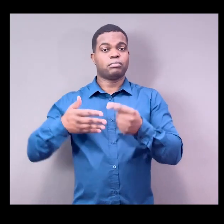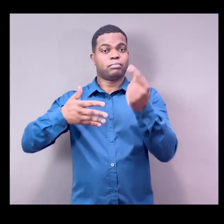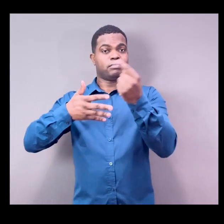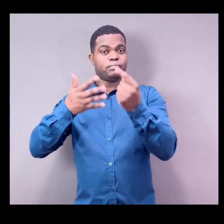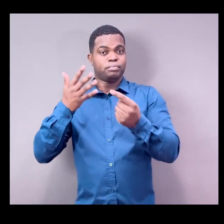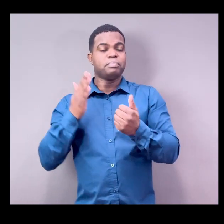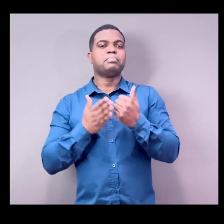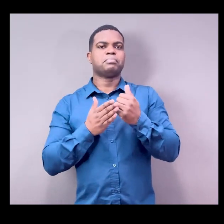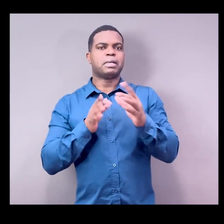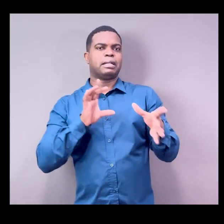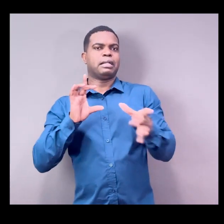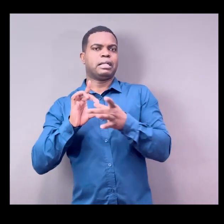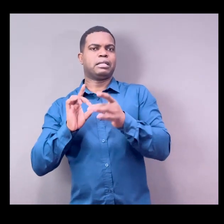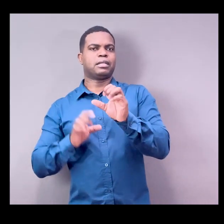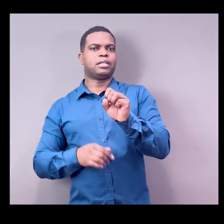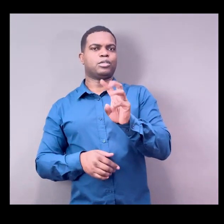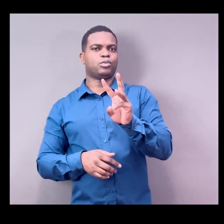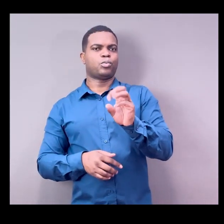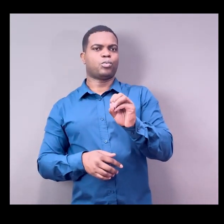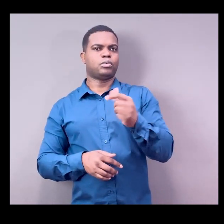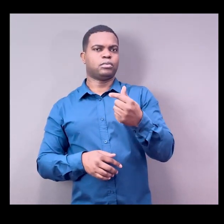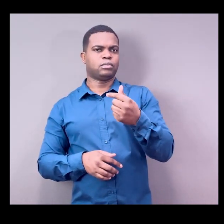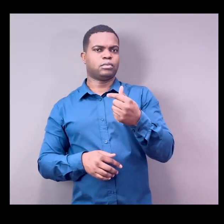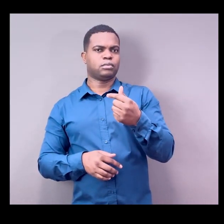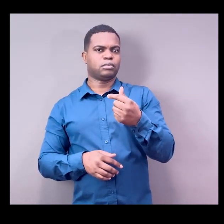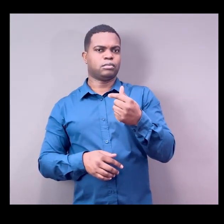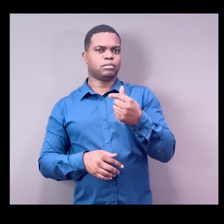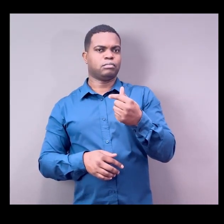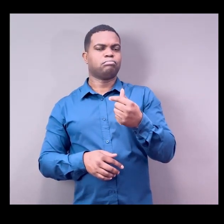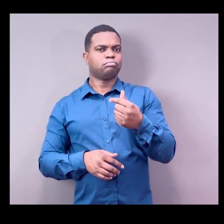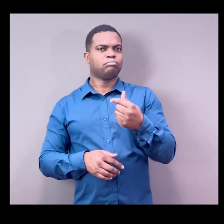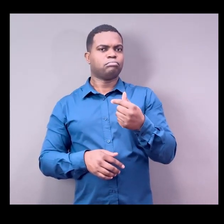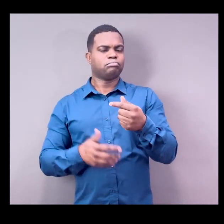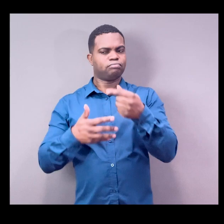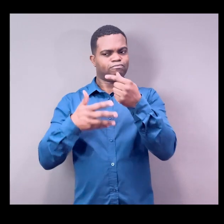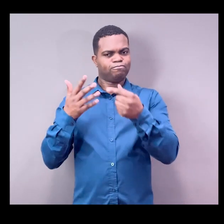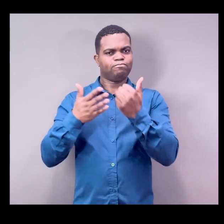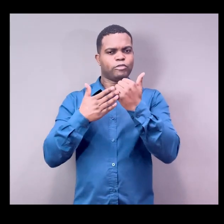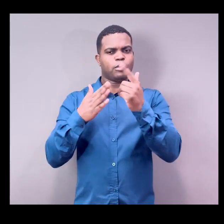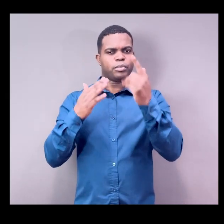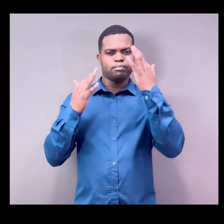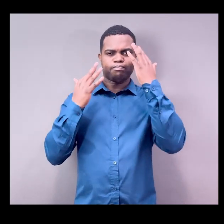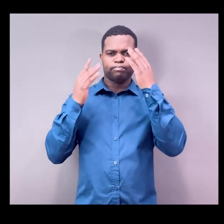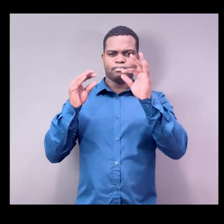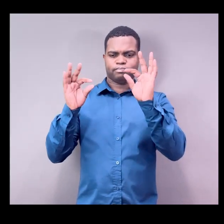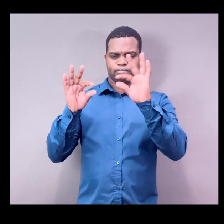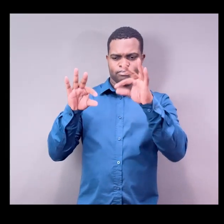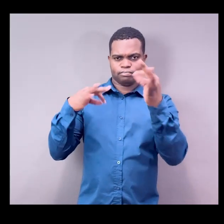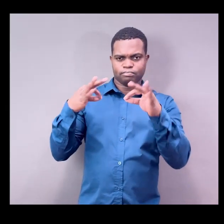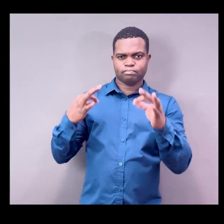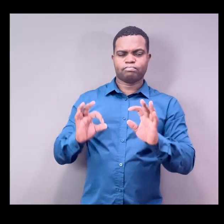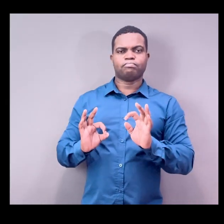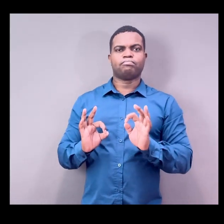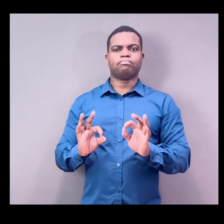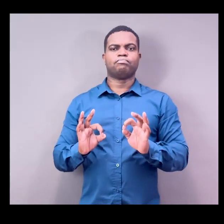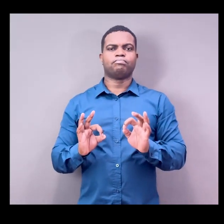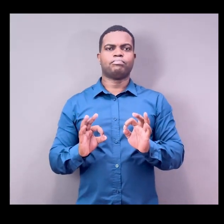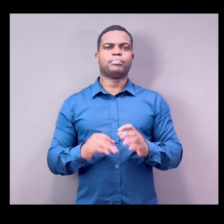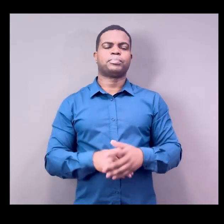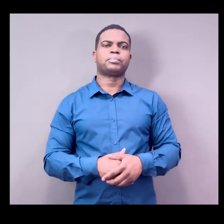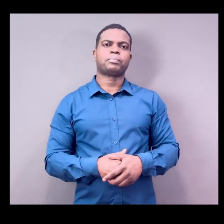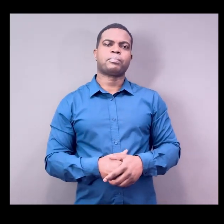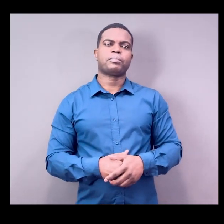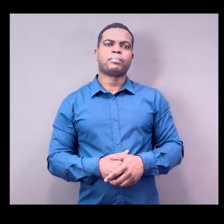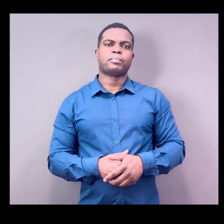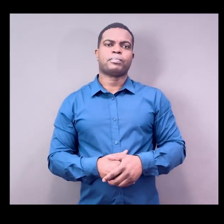So that is about the techniques of performing SWOT analysis to check how well